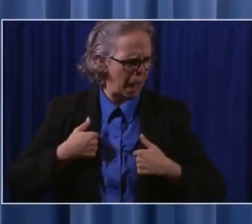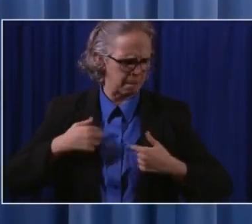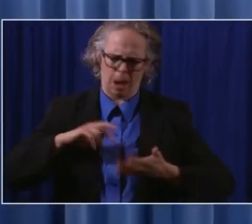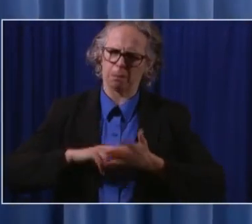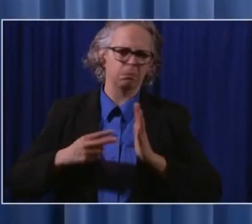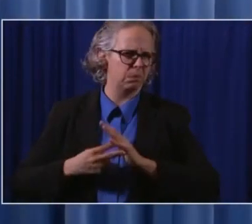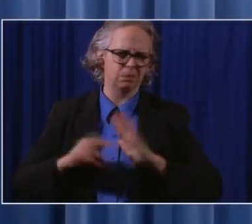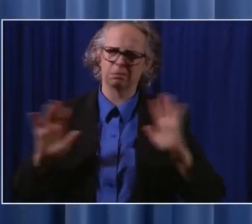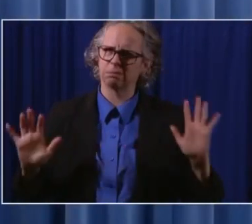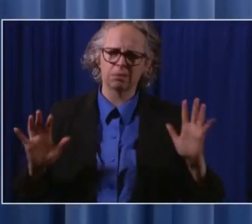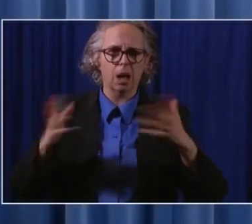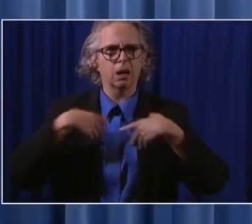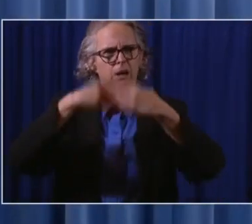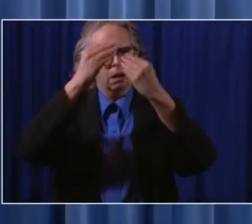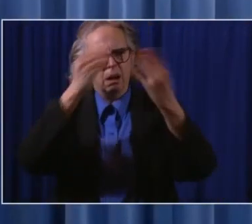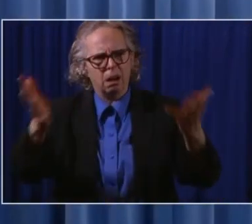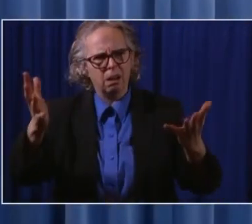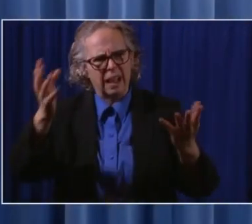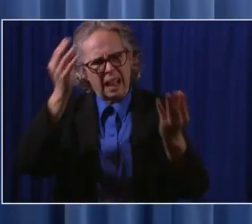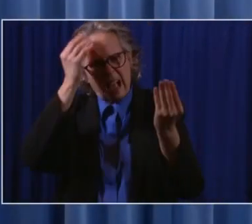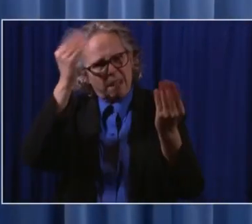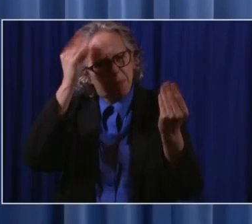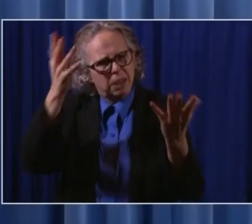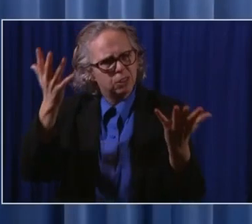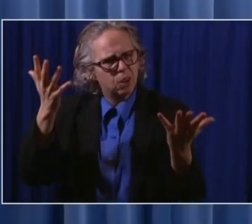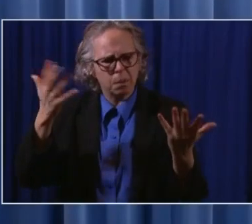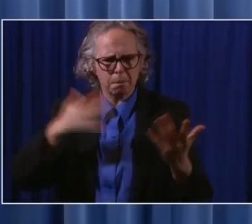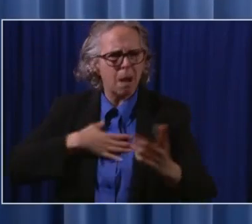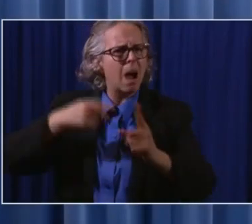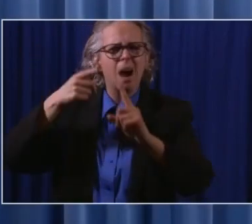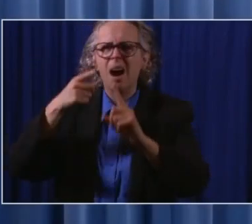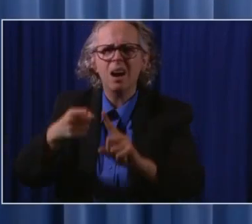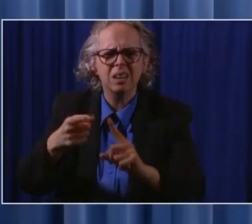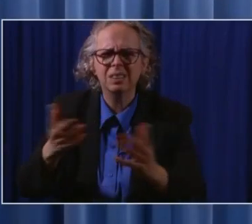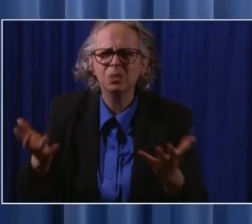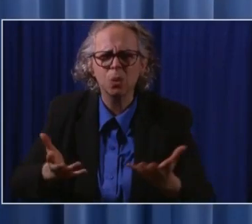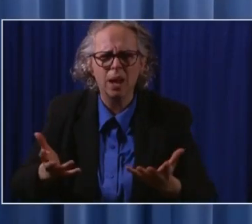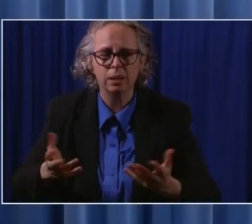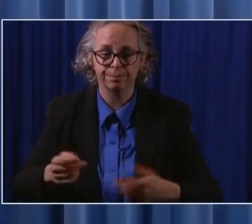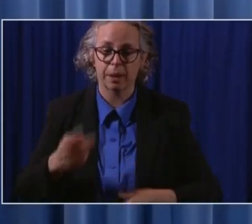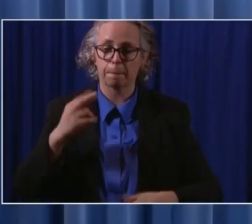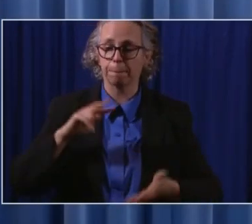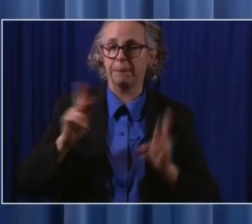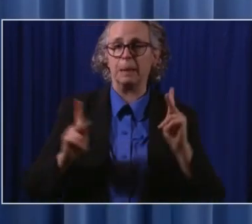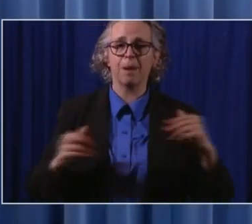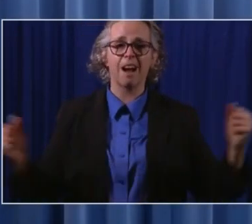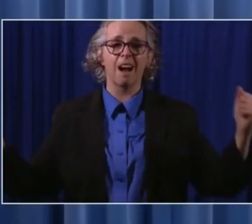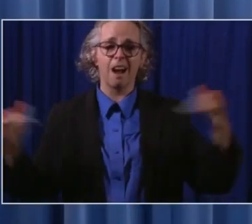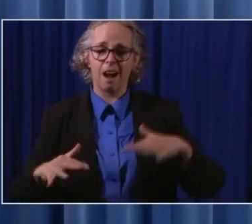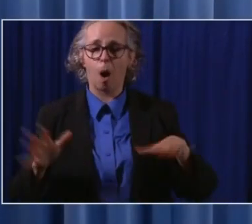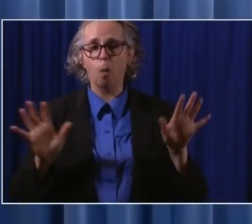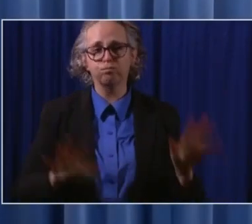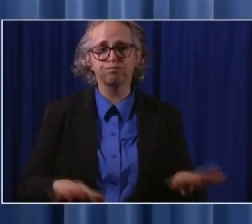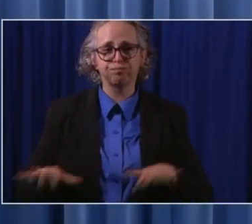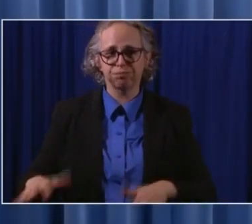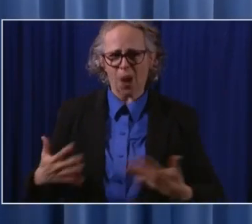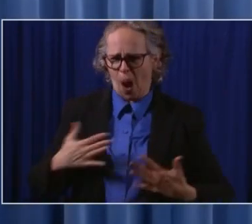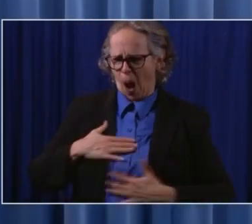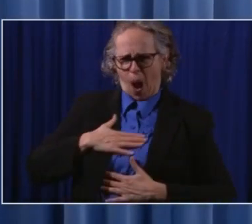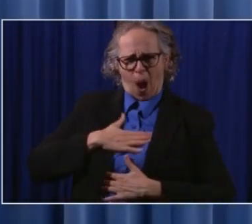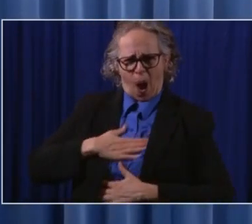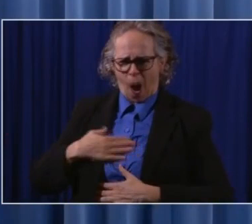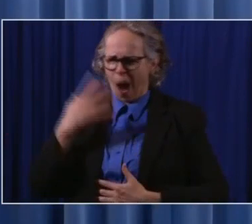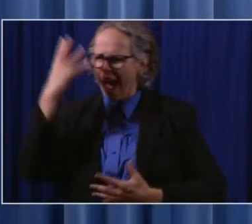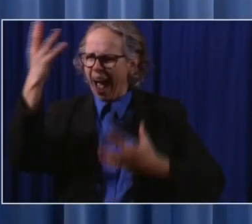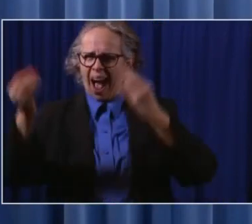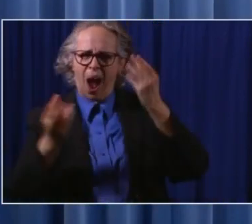was necessarily bad. The point is that in casual events when we're having fun, this thing can spread,